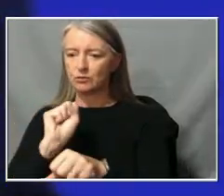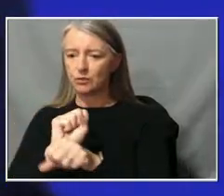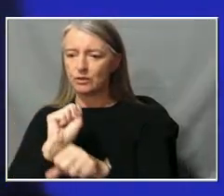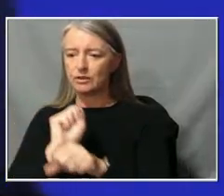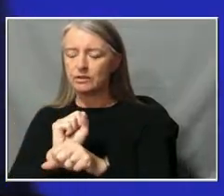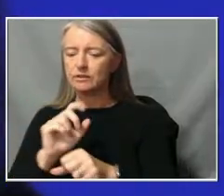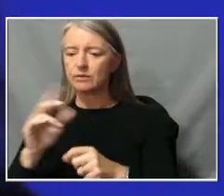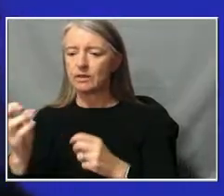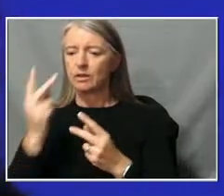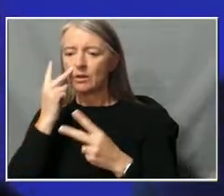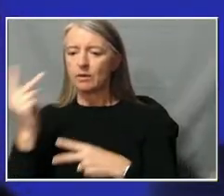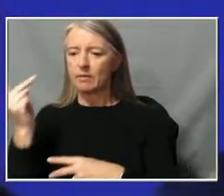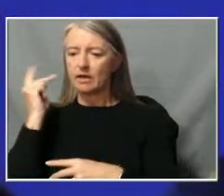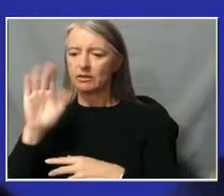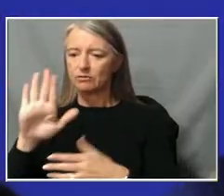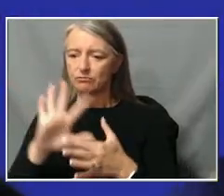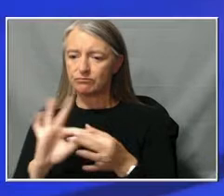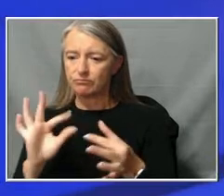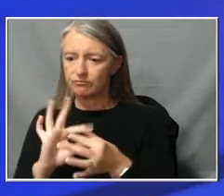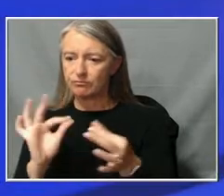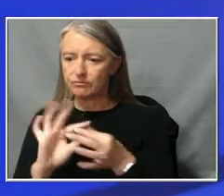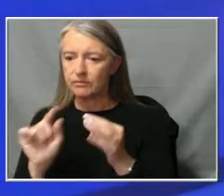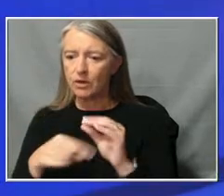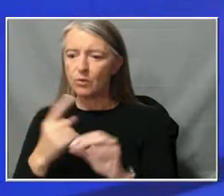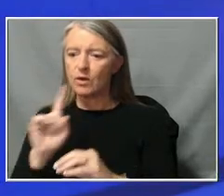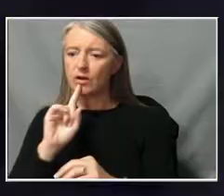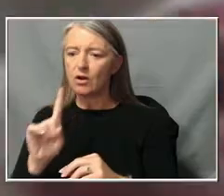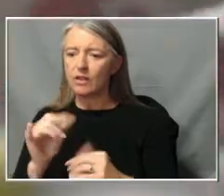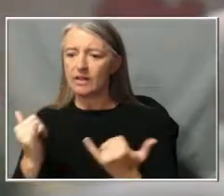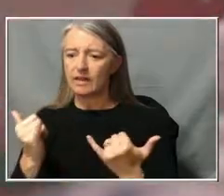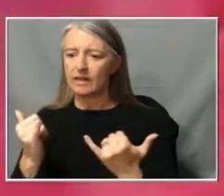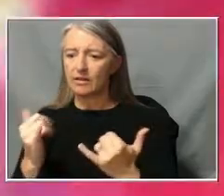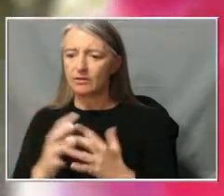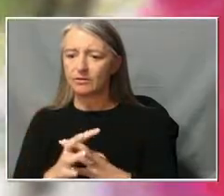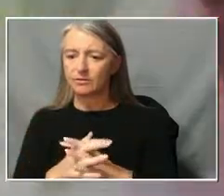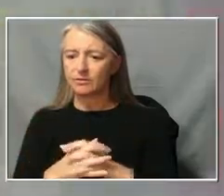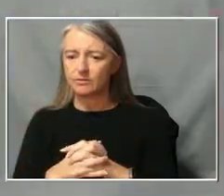at her story in this edition of Where Are They Now?